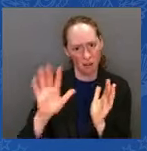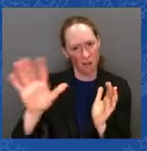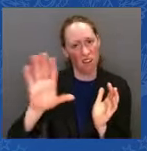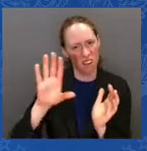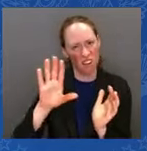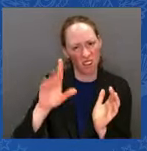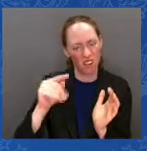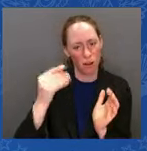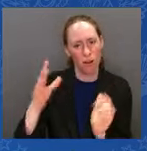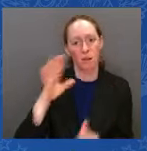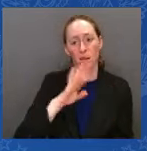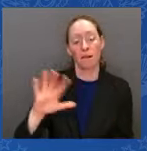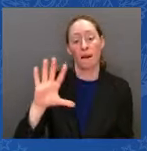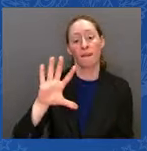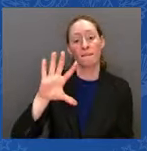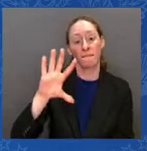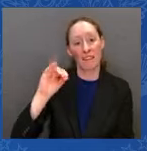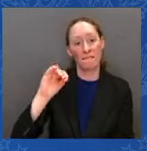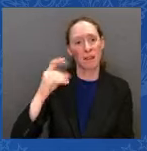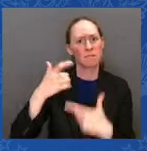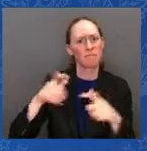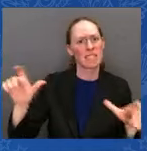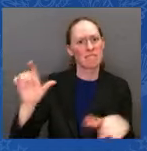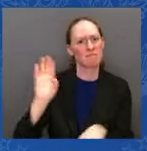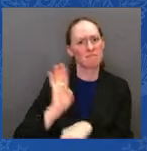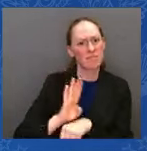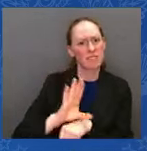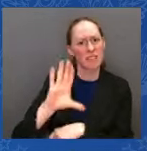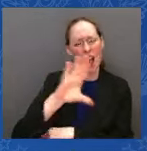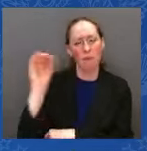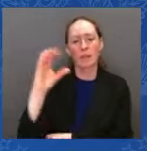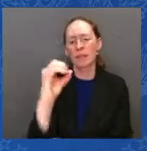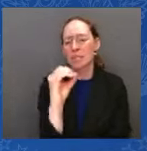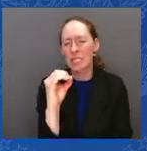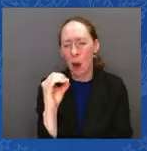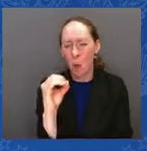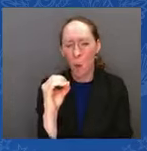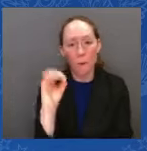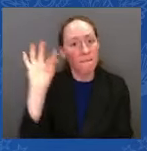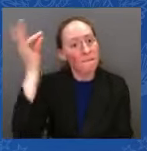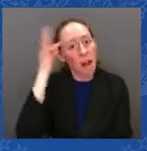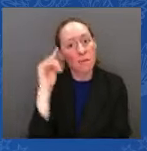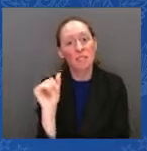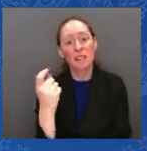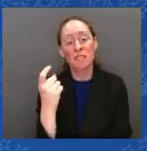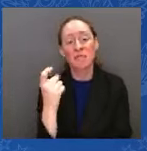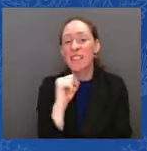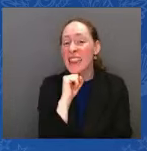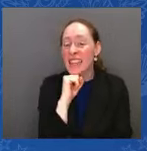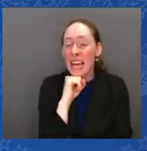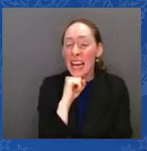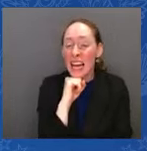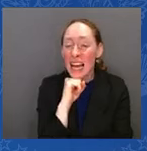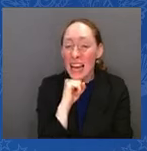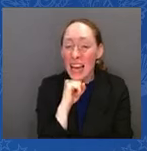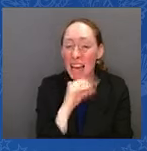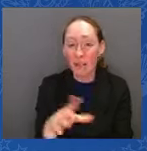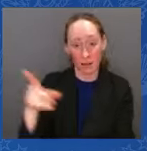Fortune 500 companies that paid zero in federal income tax after having made $40 billion in